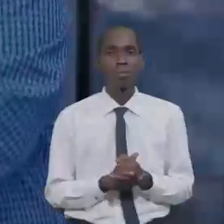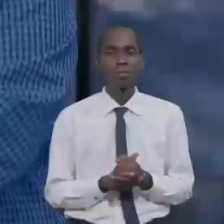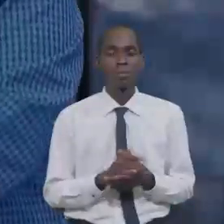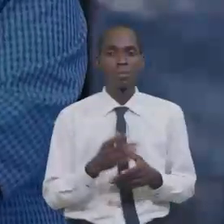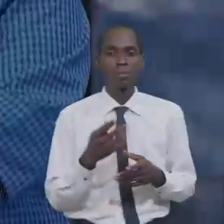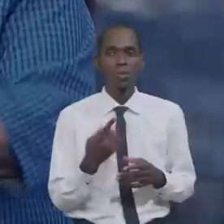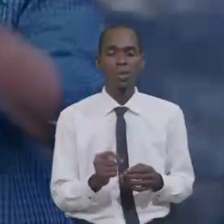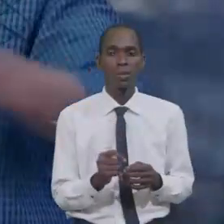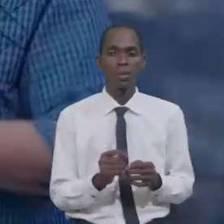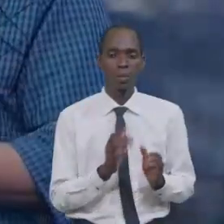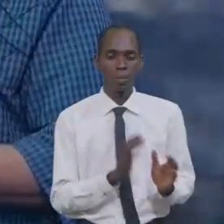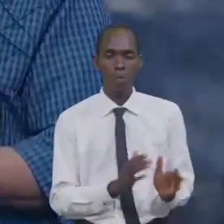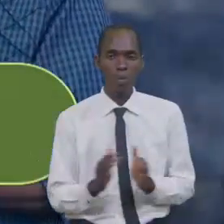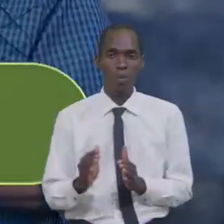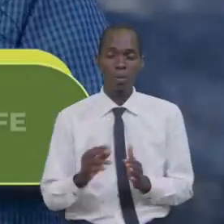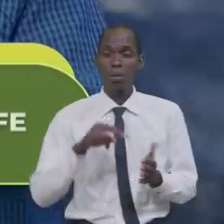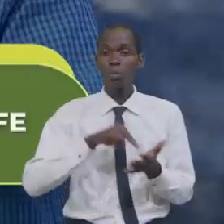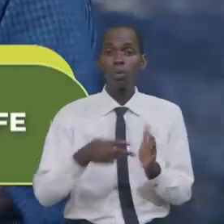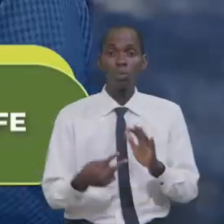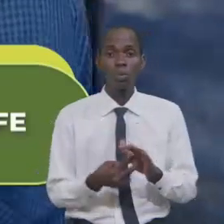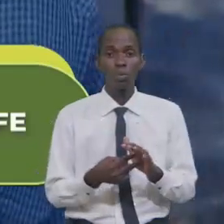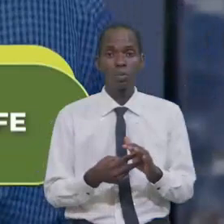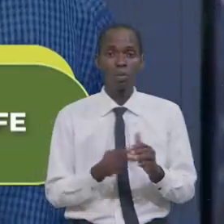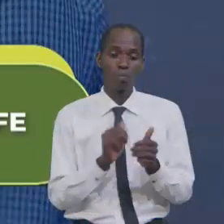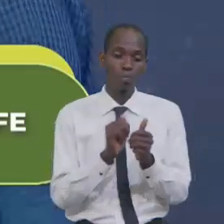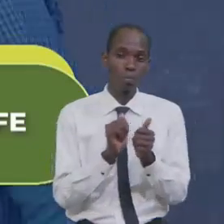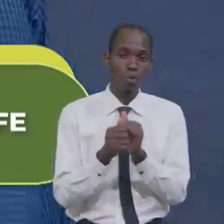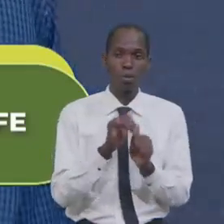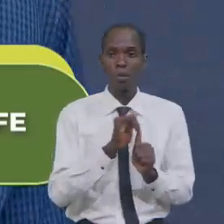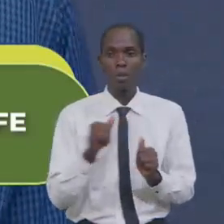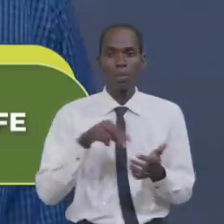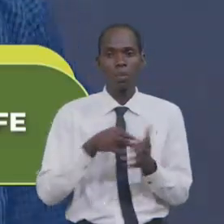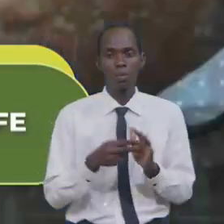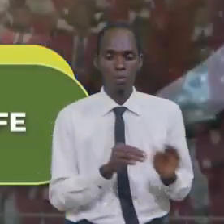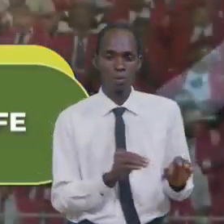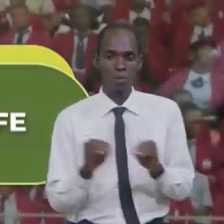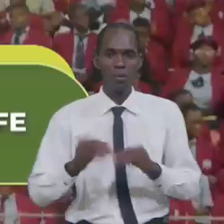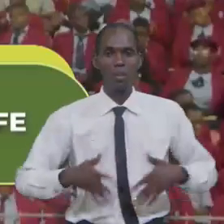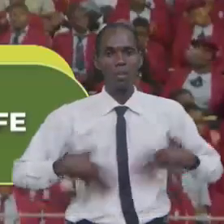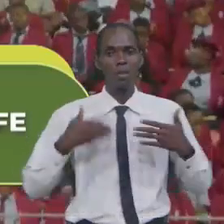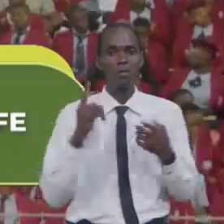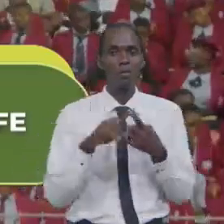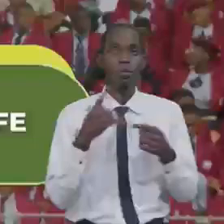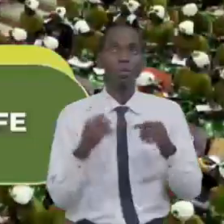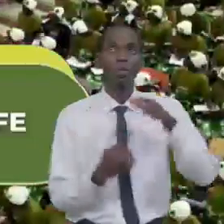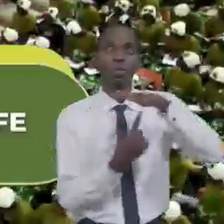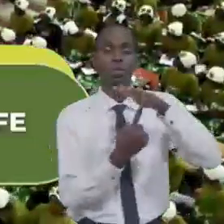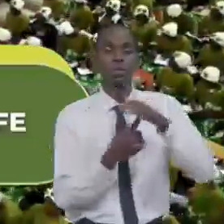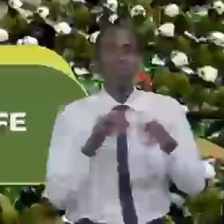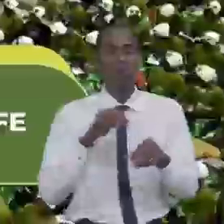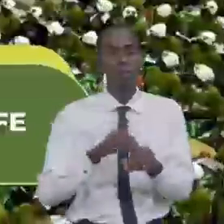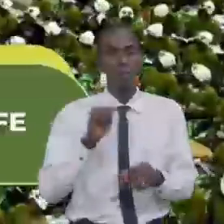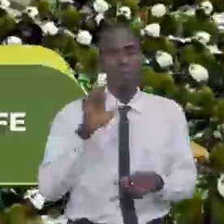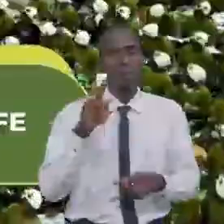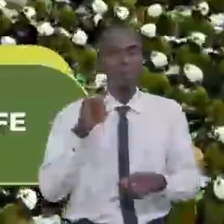purpose-driven life to its peak. I'm reading to you from Acts chapter 26. And